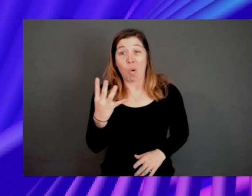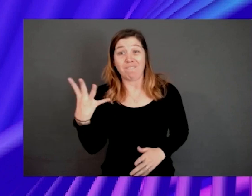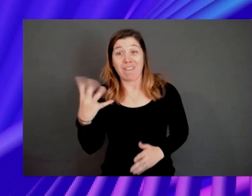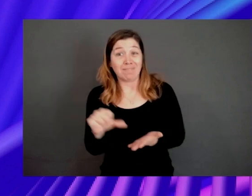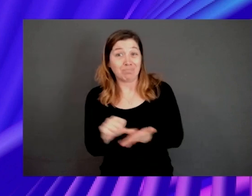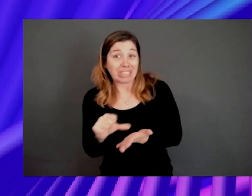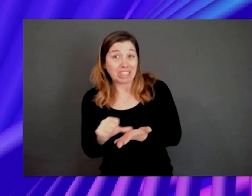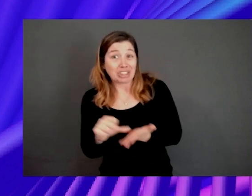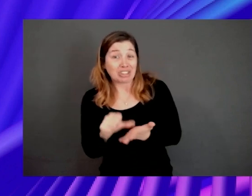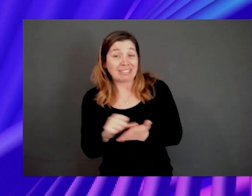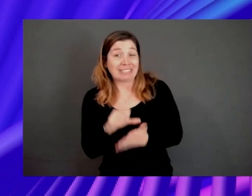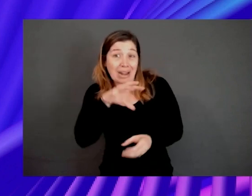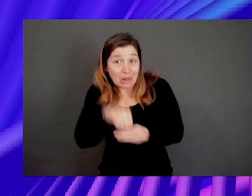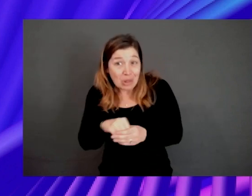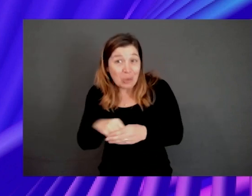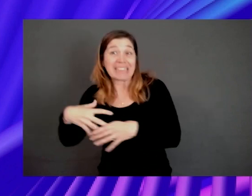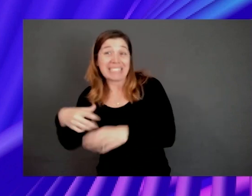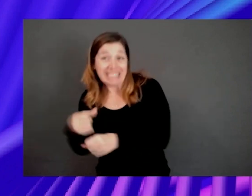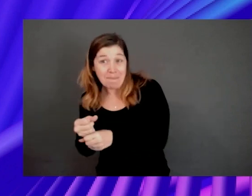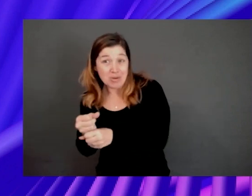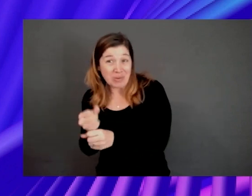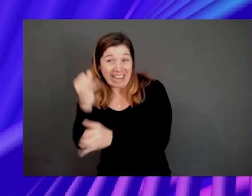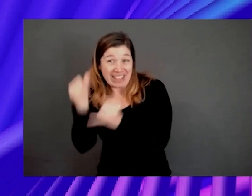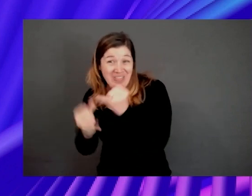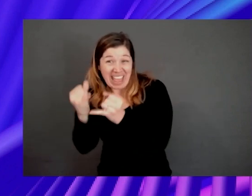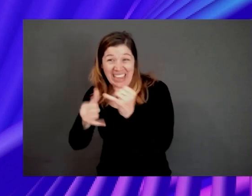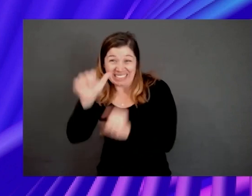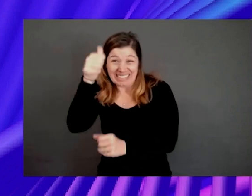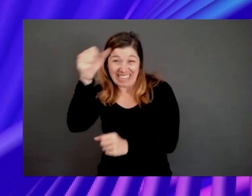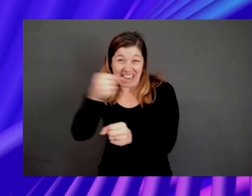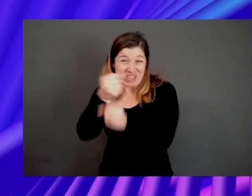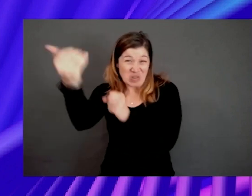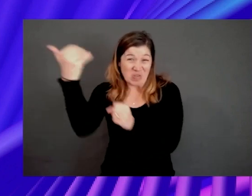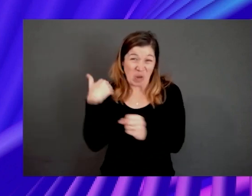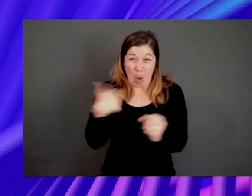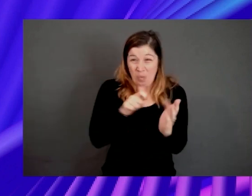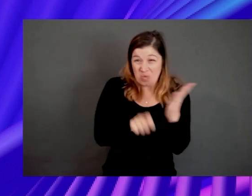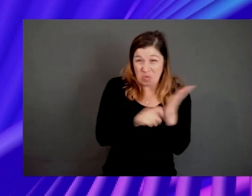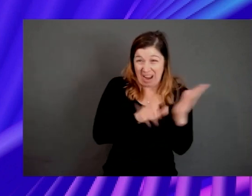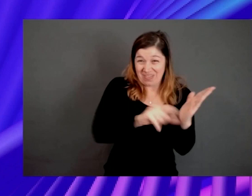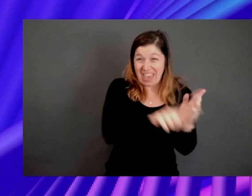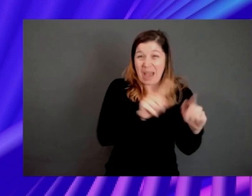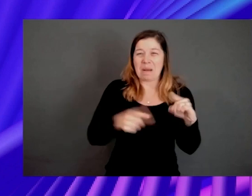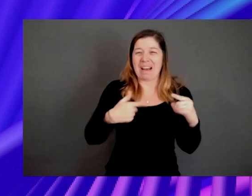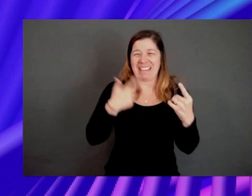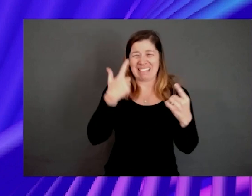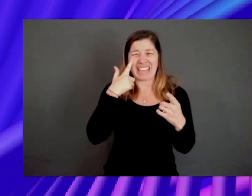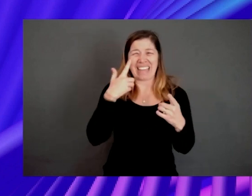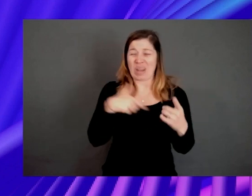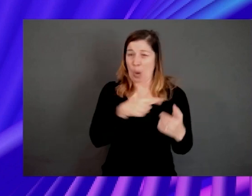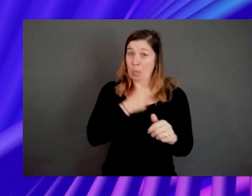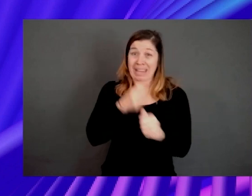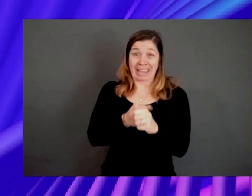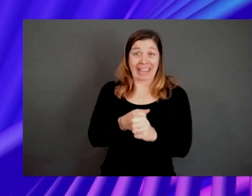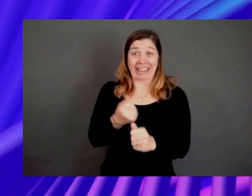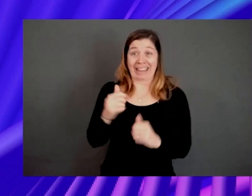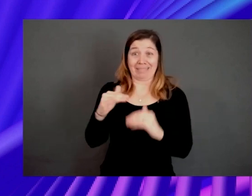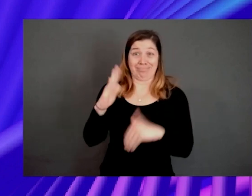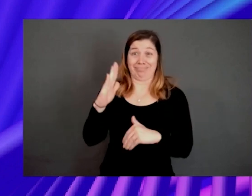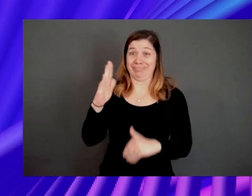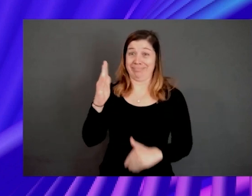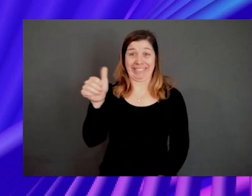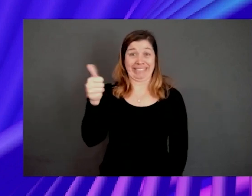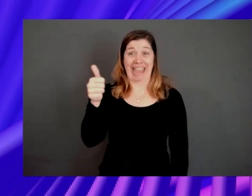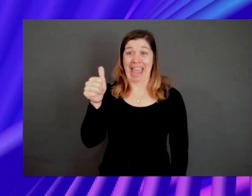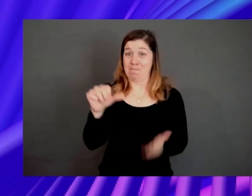summary screen at the end that we wrote. That was like, what, 10 years ago now? Yeah. But I think at some point, I think we hit double-digit pages in that wizard if you went through